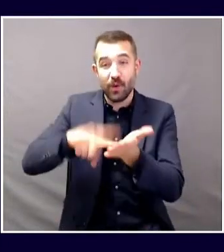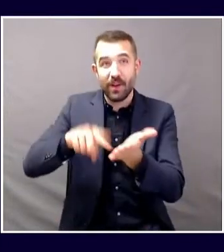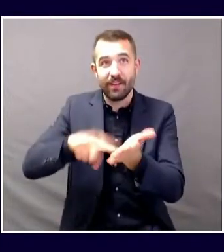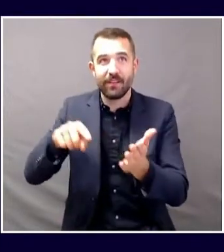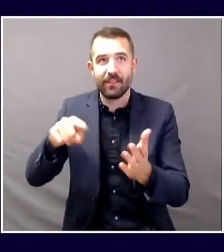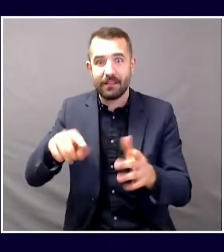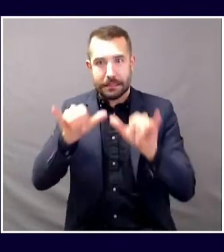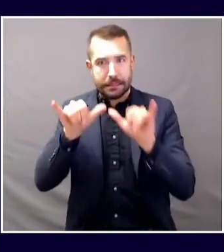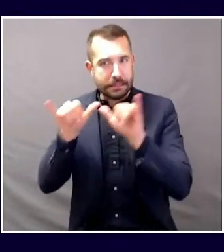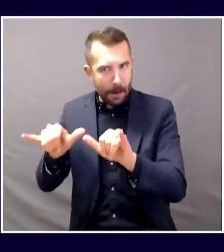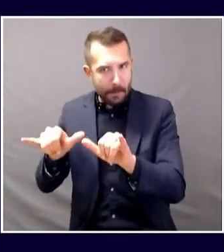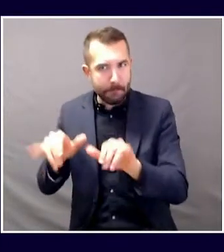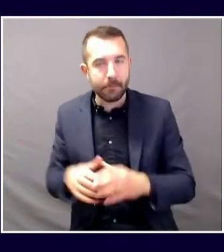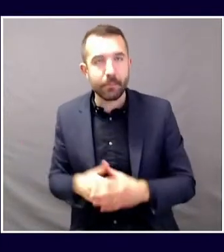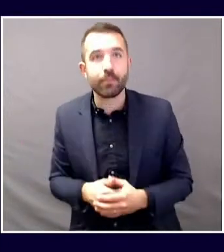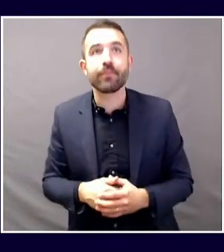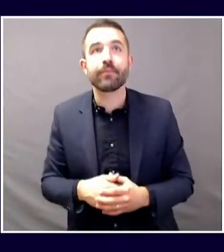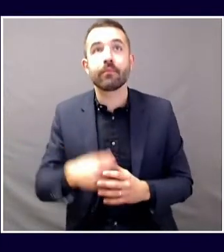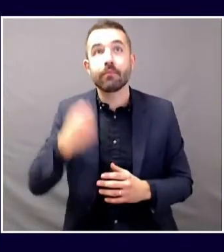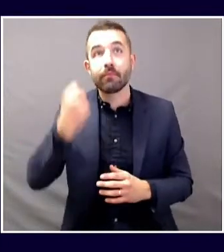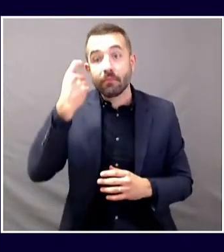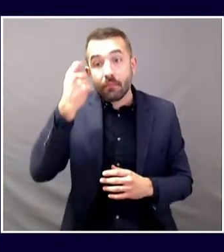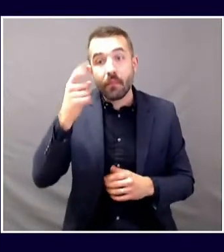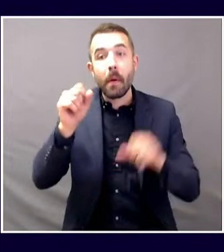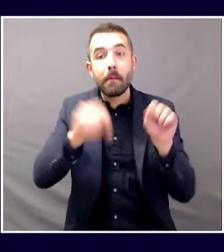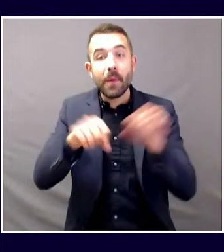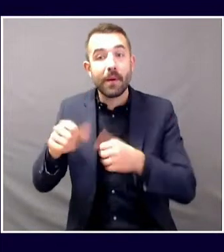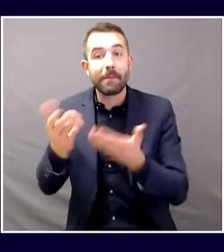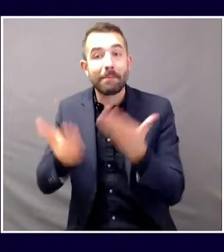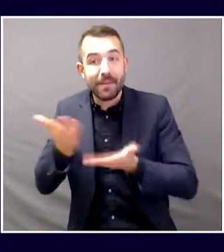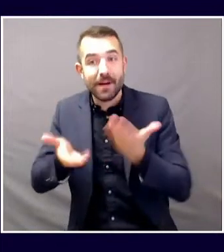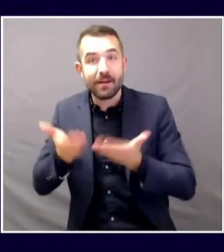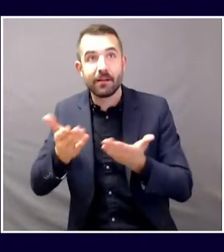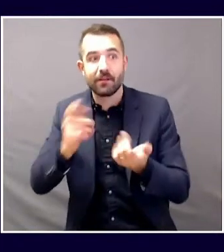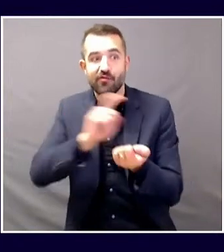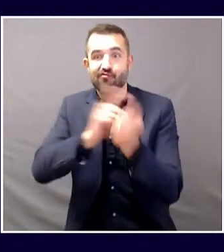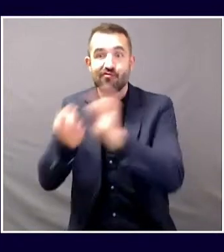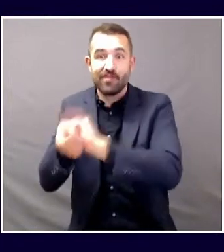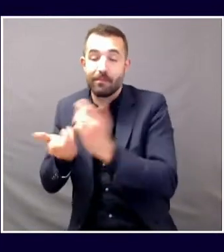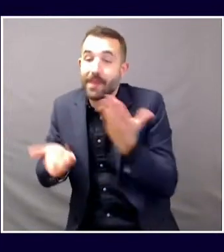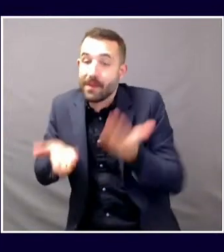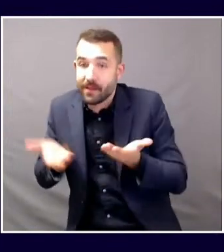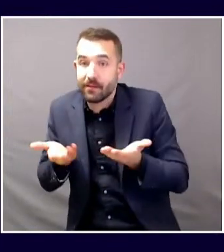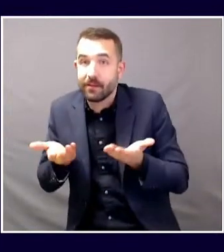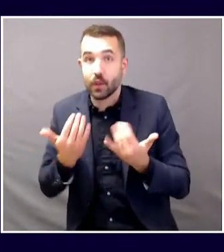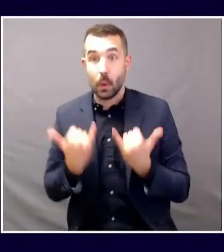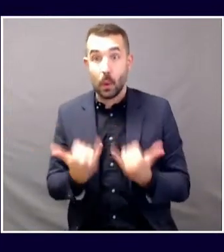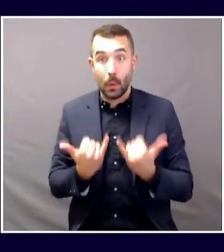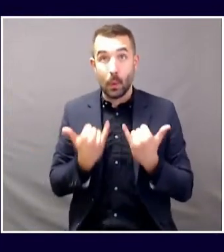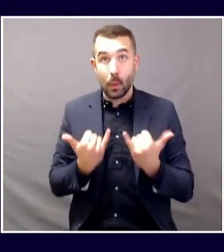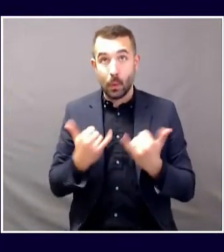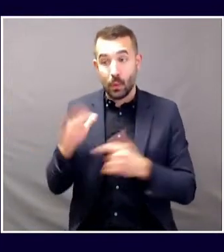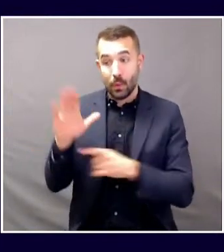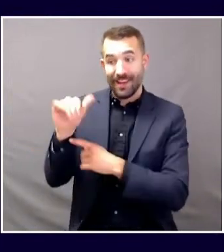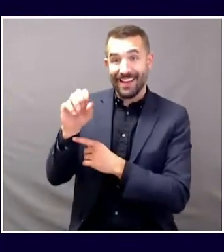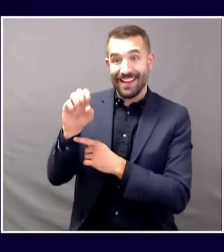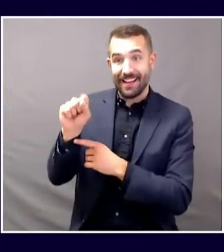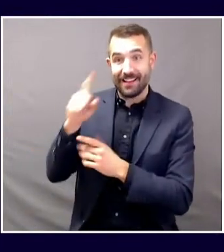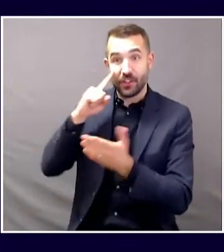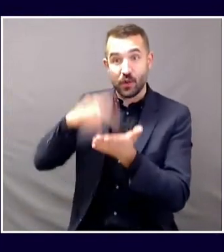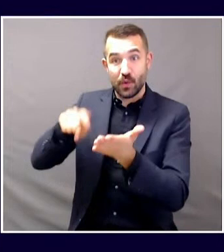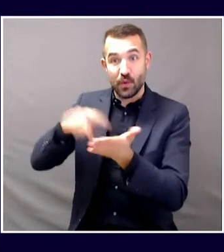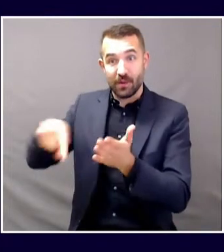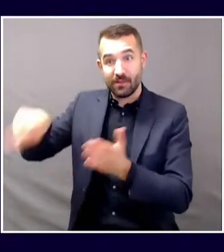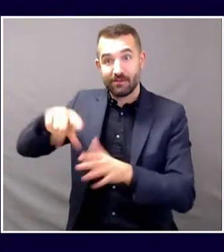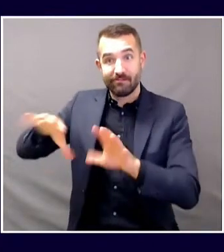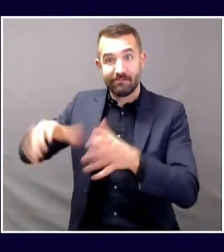changes there as well. But the change we made is on the case investigation side. I know that maybe sounds a little academic,